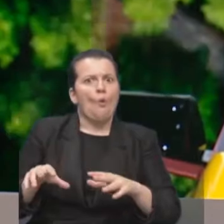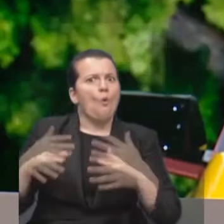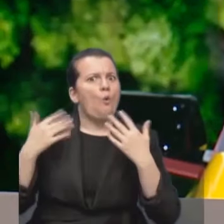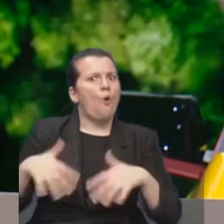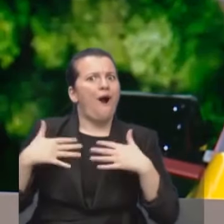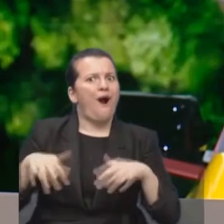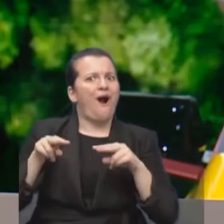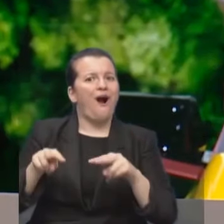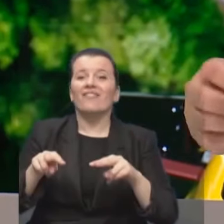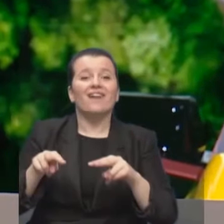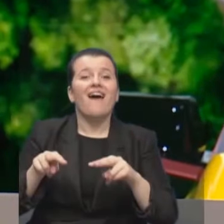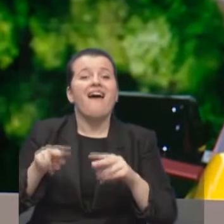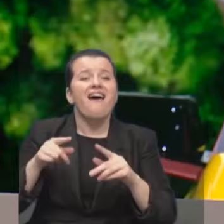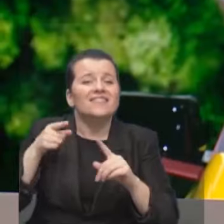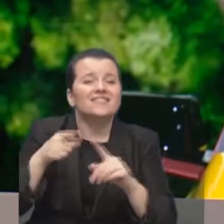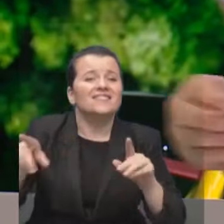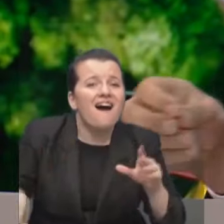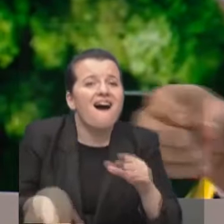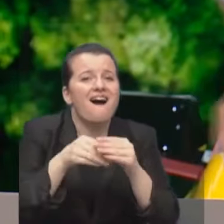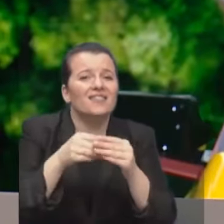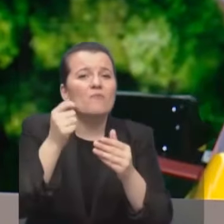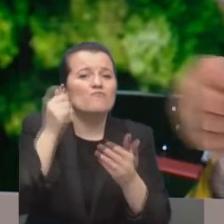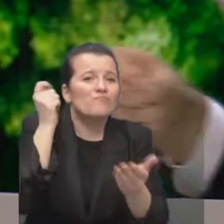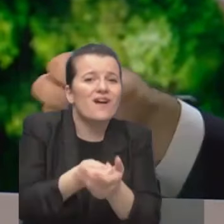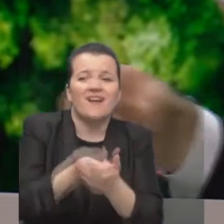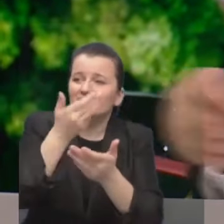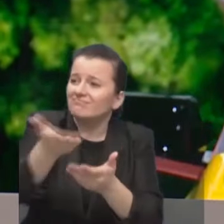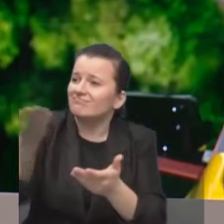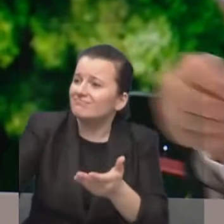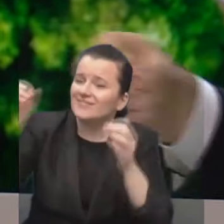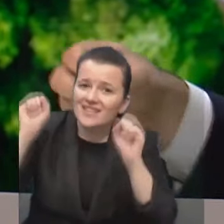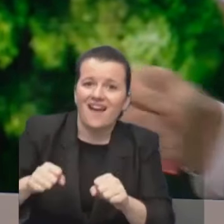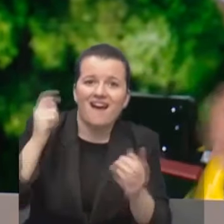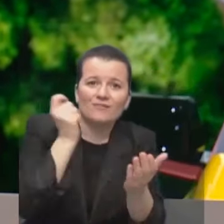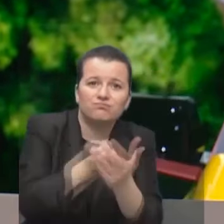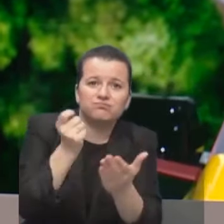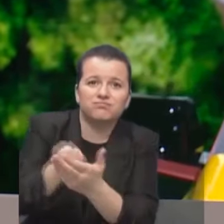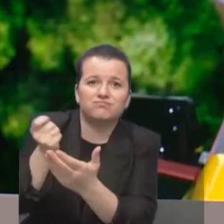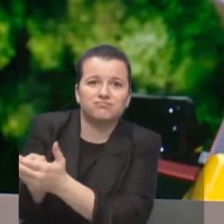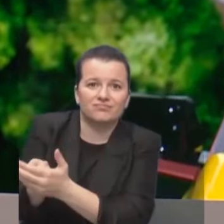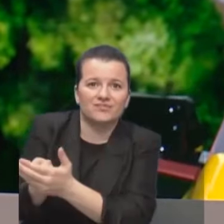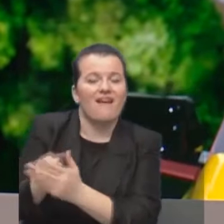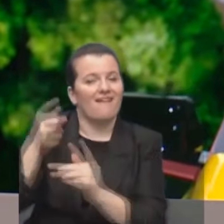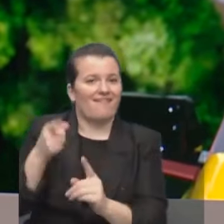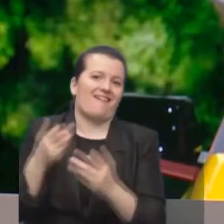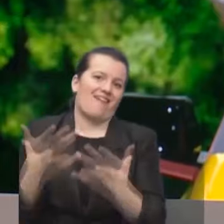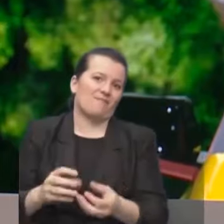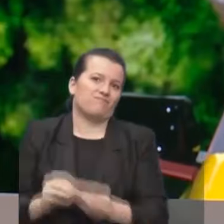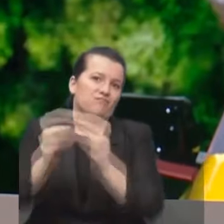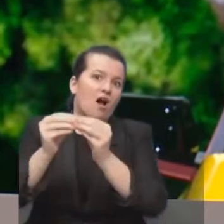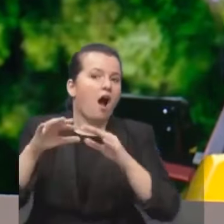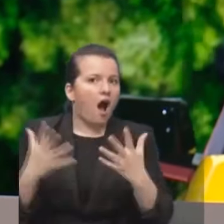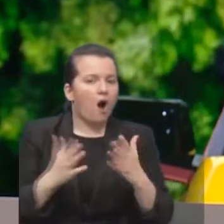in the R5 Renaissance project, we are, well, there's a whole organization behind this. Of course, there's